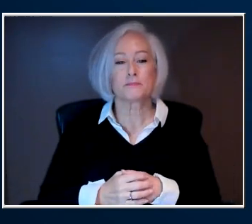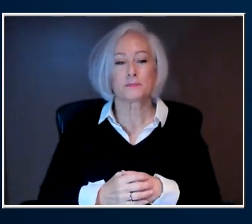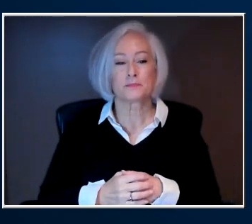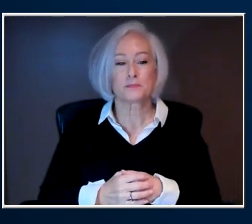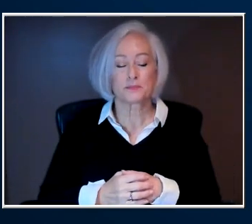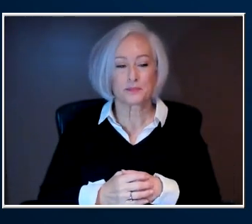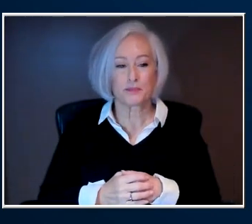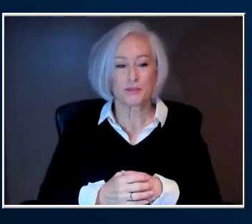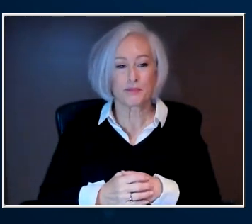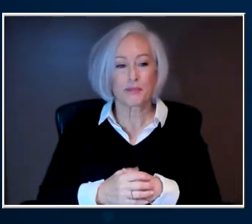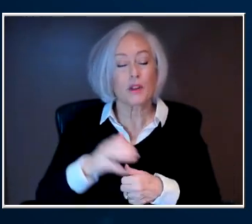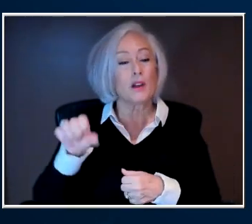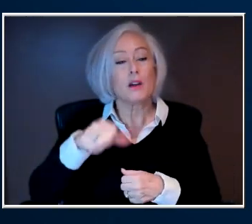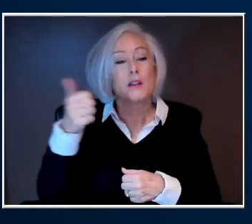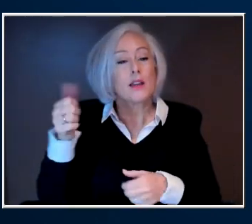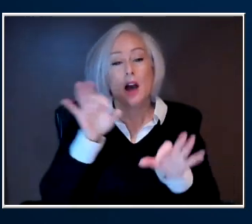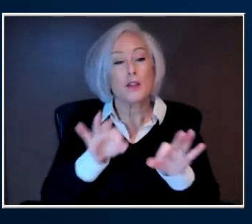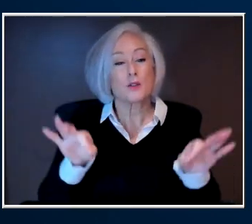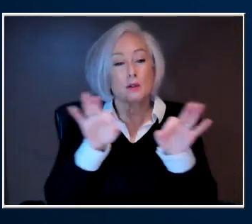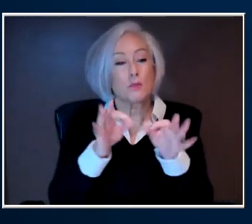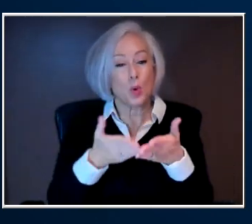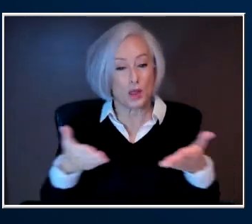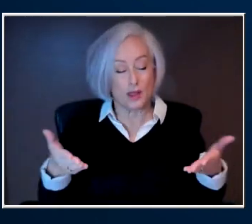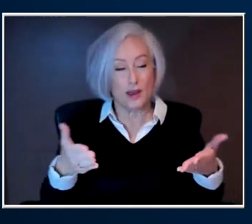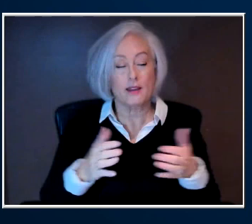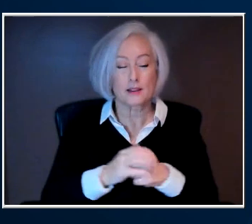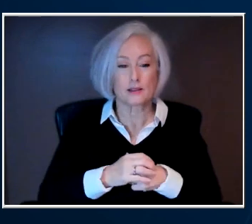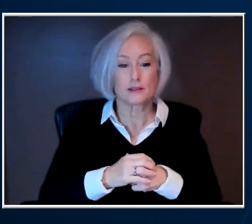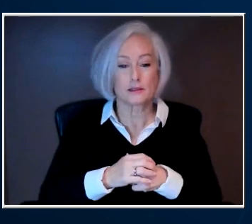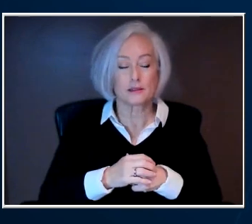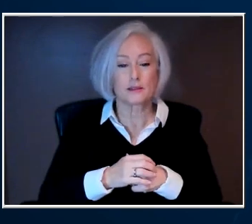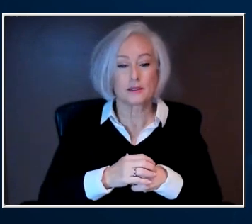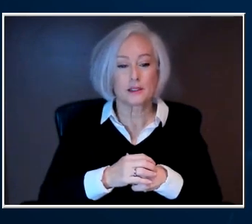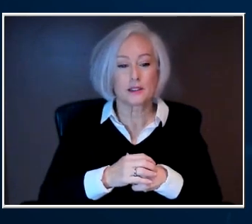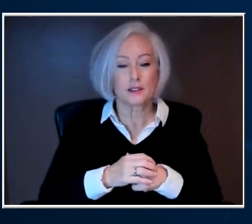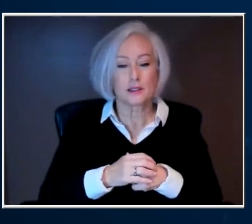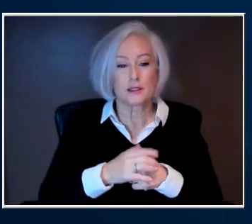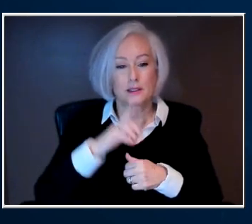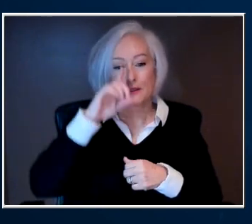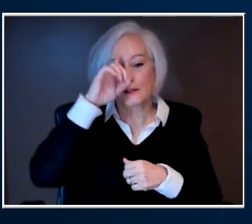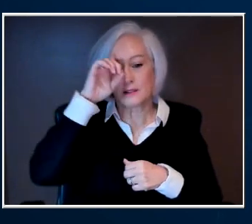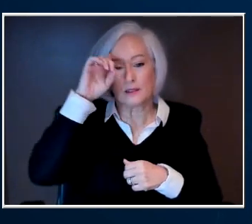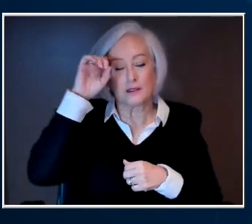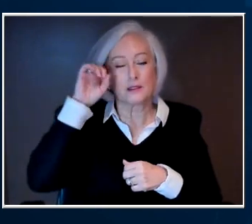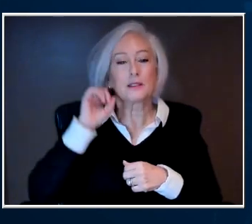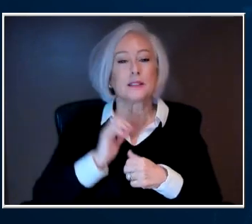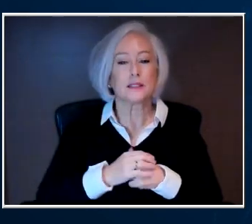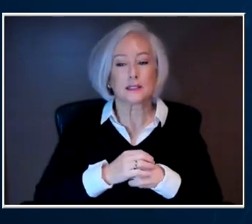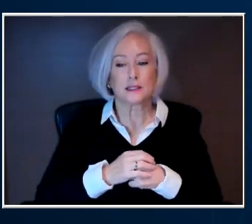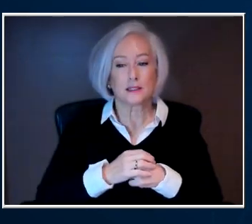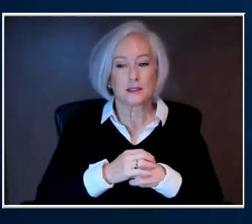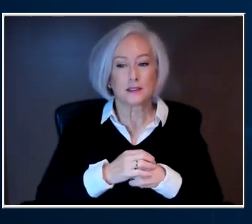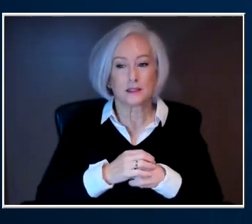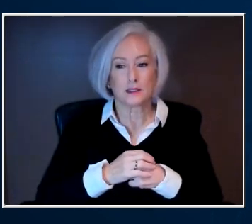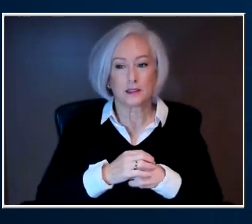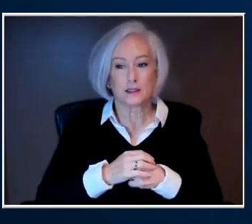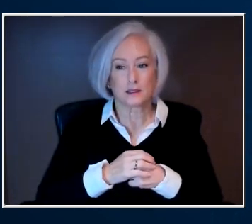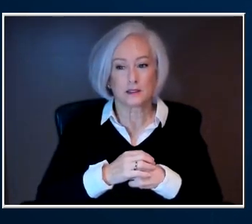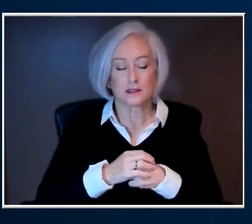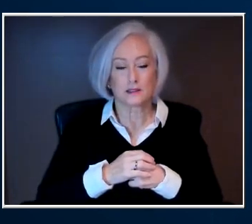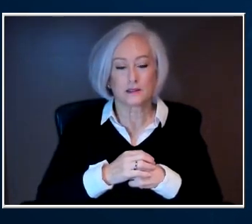I think the other thing people don't think about is nothing will frostbite